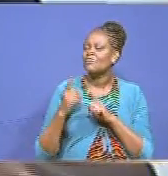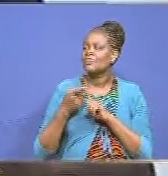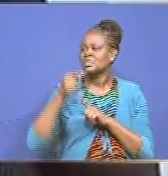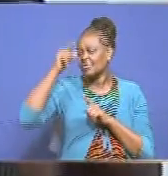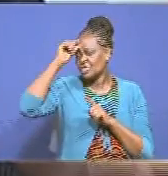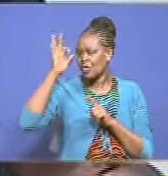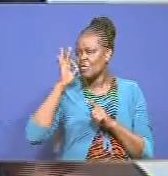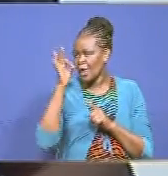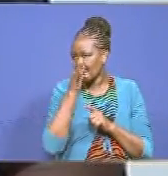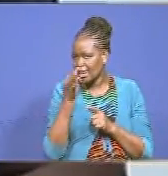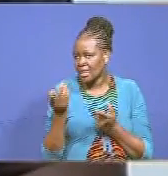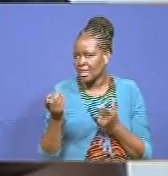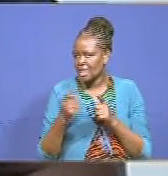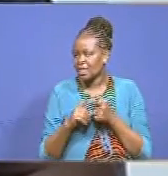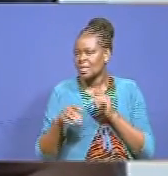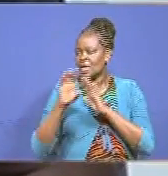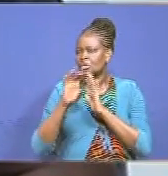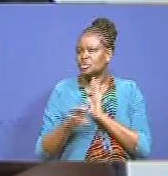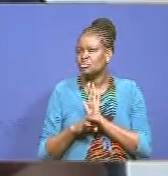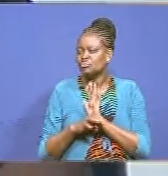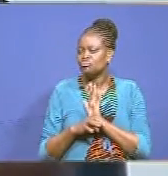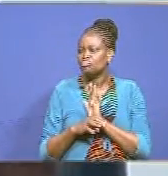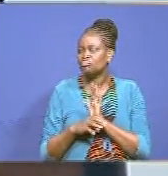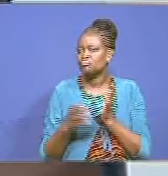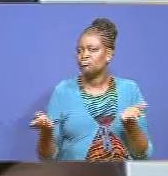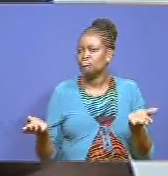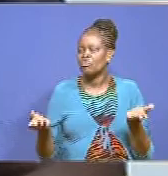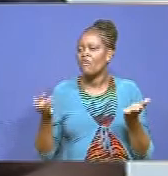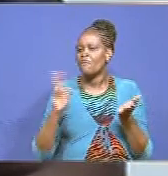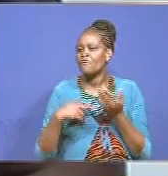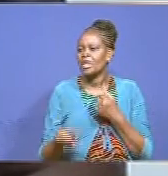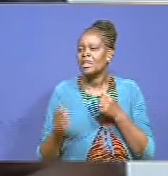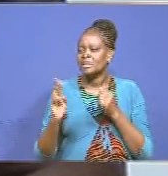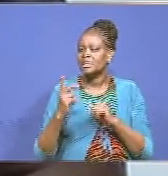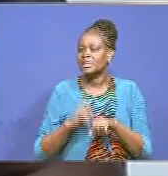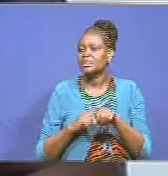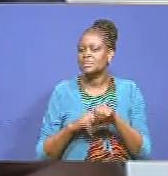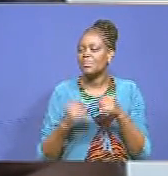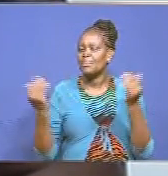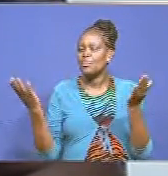Kibaki, that the constitution was shut down. Then it came the second term, where